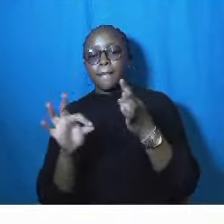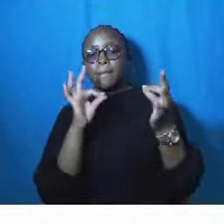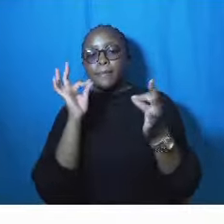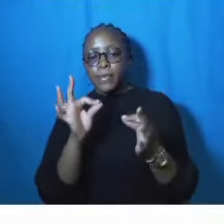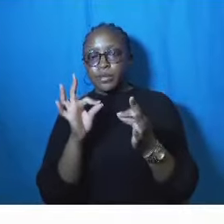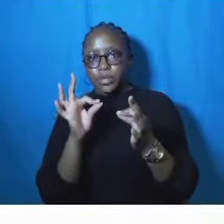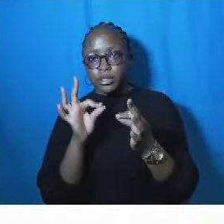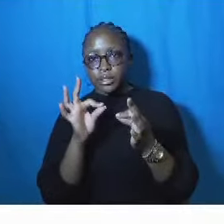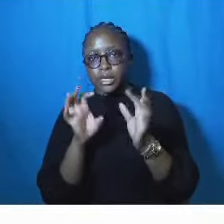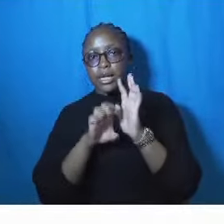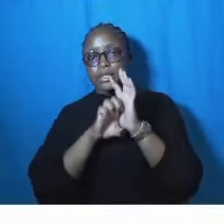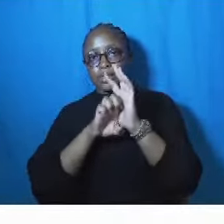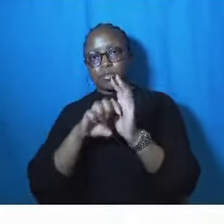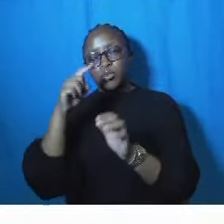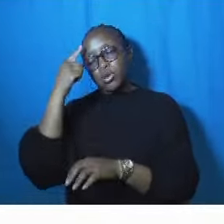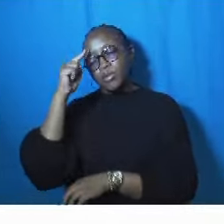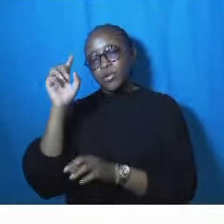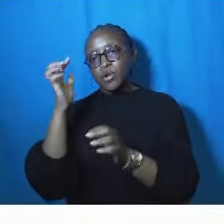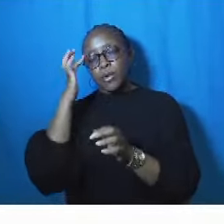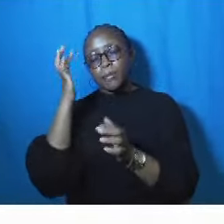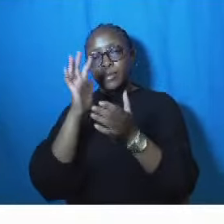unity.